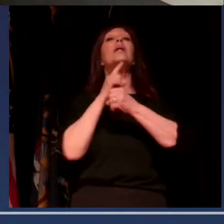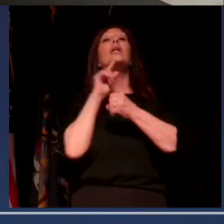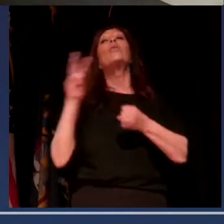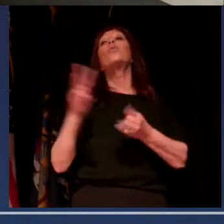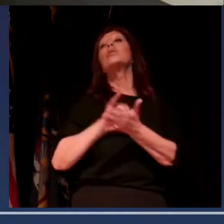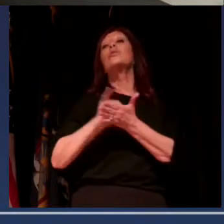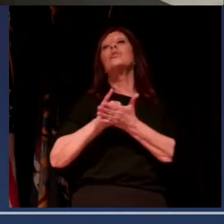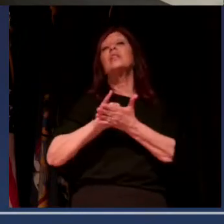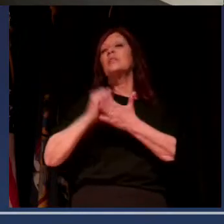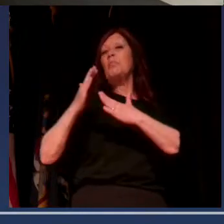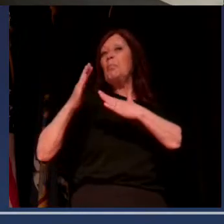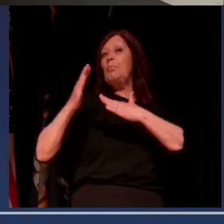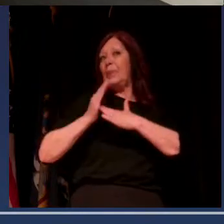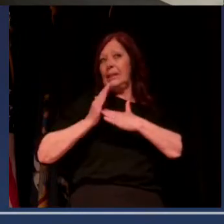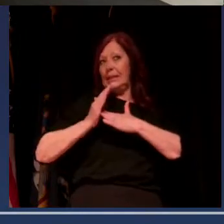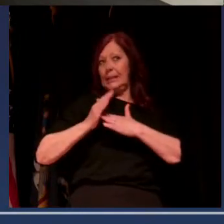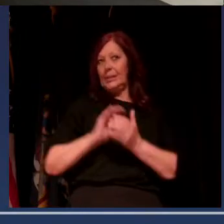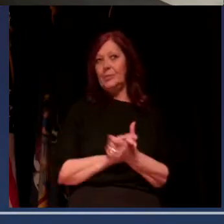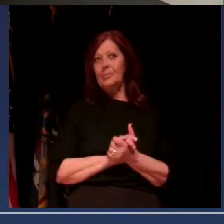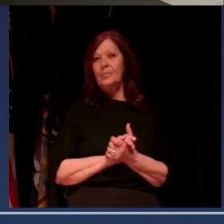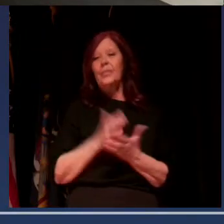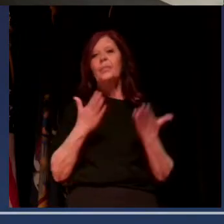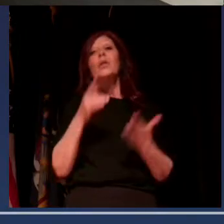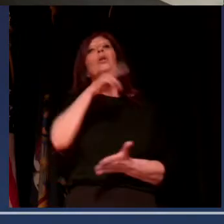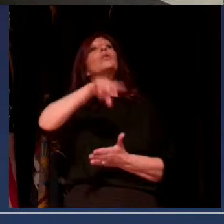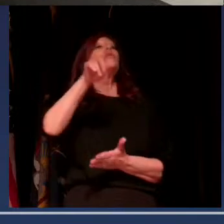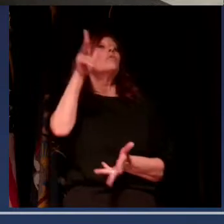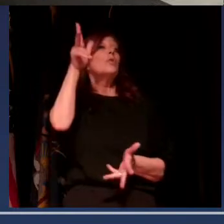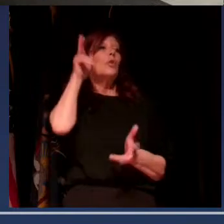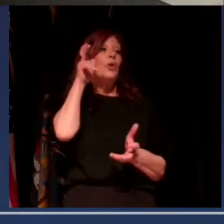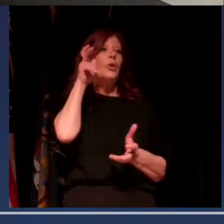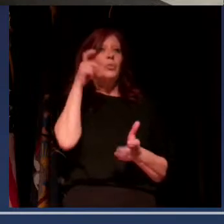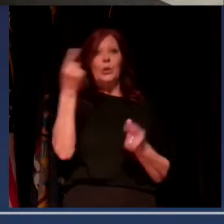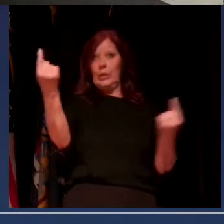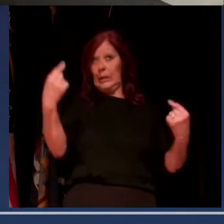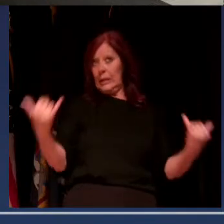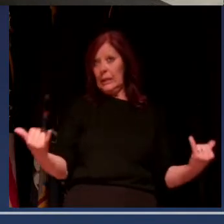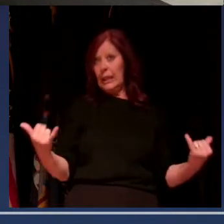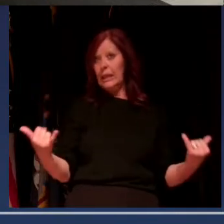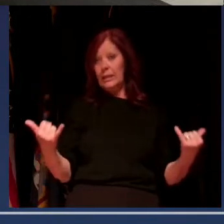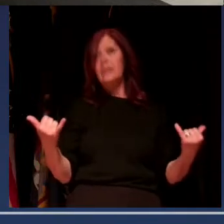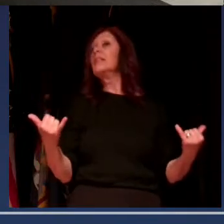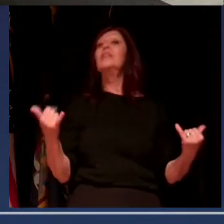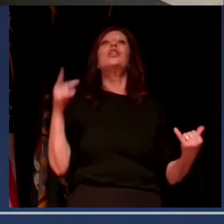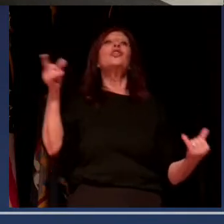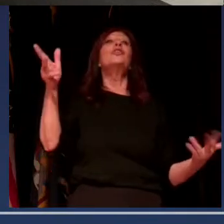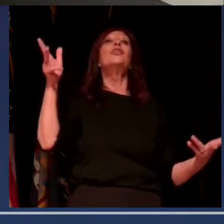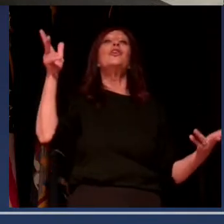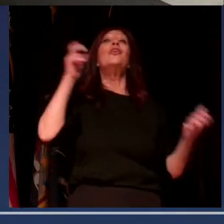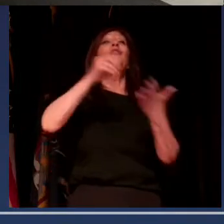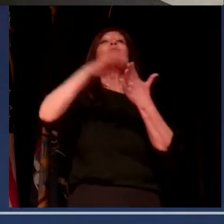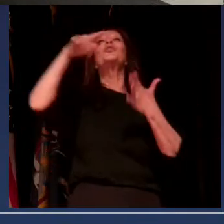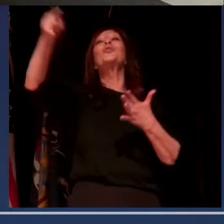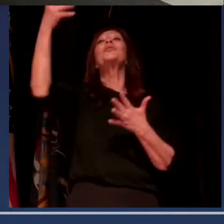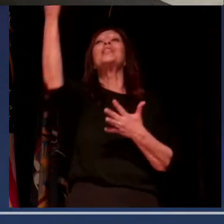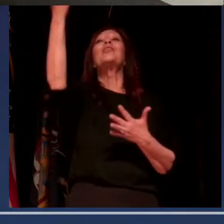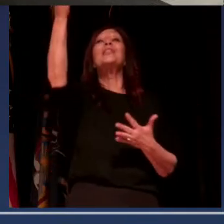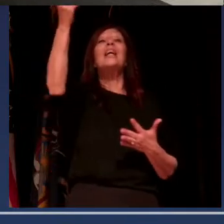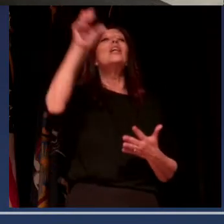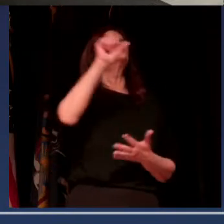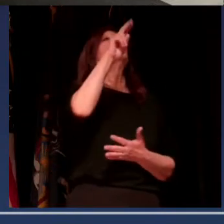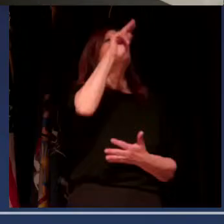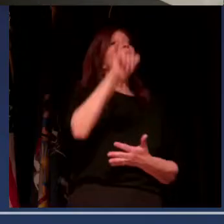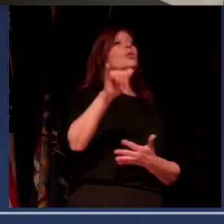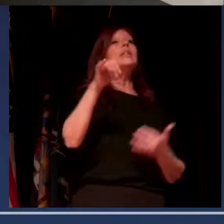York's best. As you may have heard when you entered here today, and you certainly did from the students, SUNY Erie's